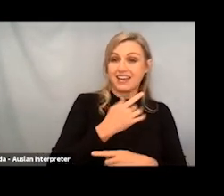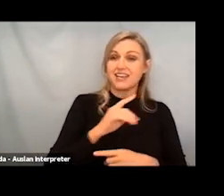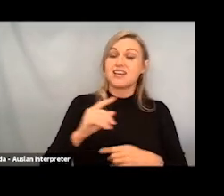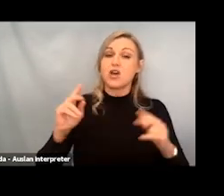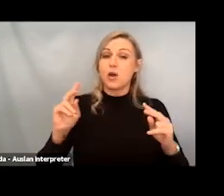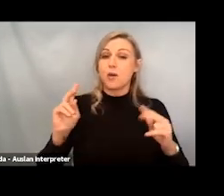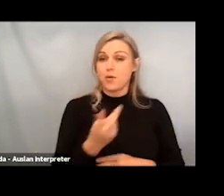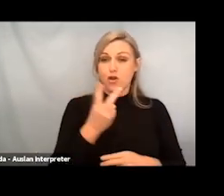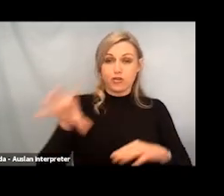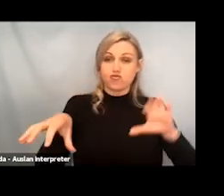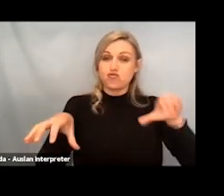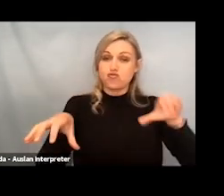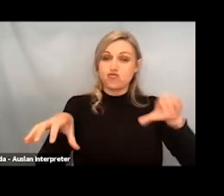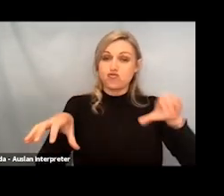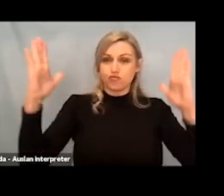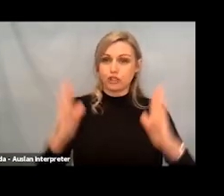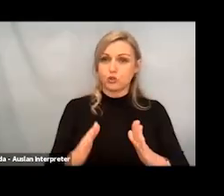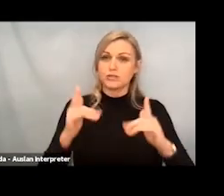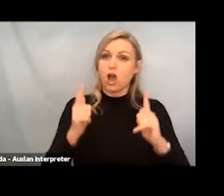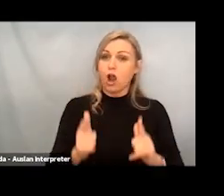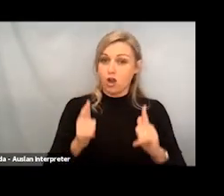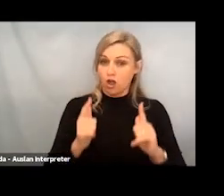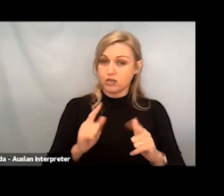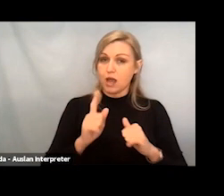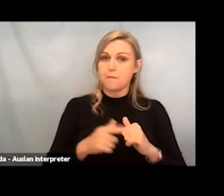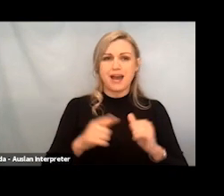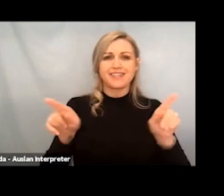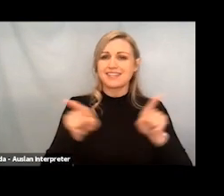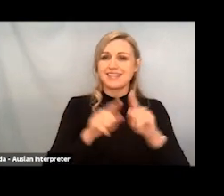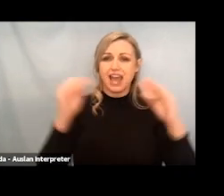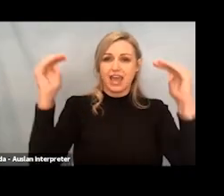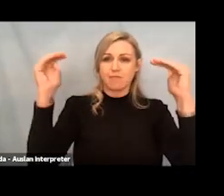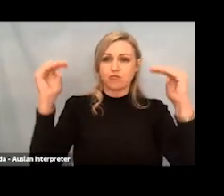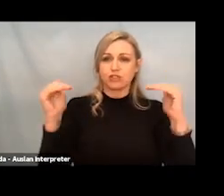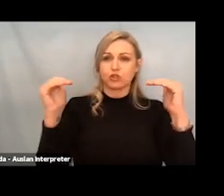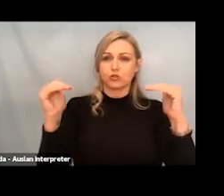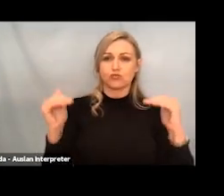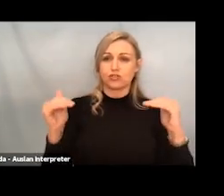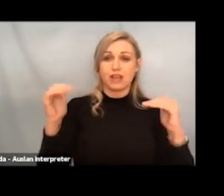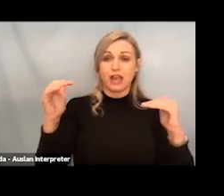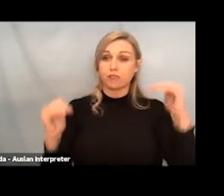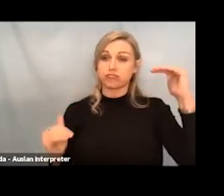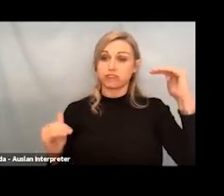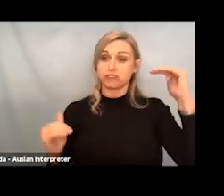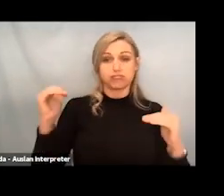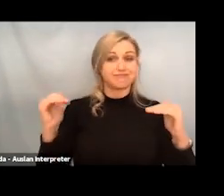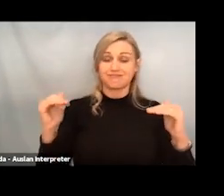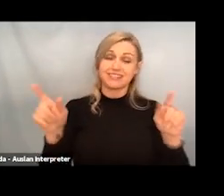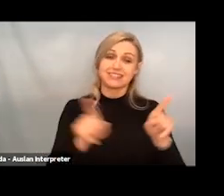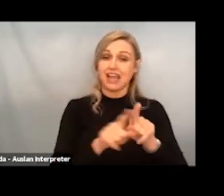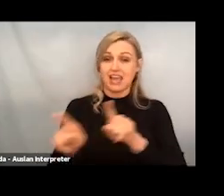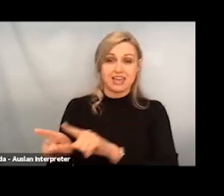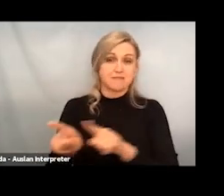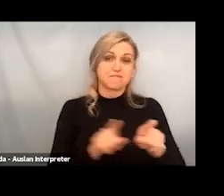those groups reduced significantly, but they reduced the same amount. So we didn't get any effect there.